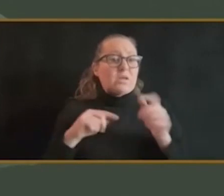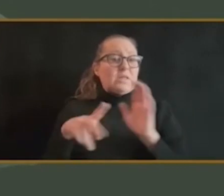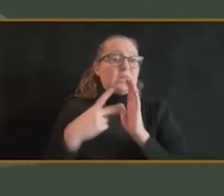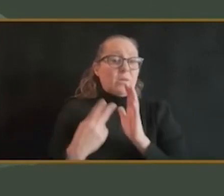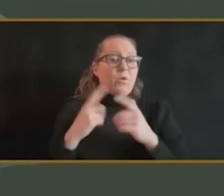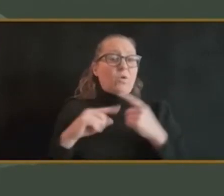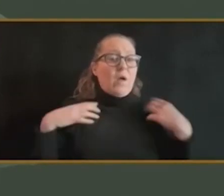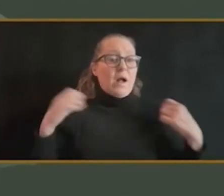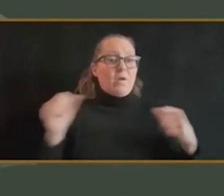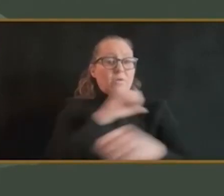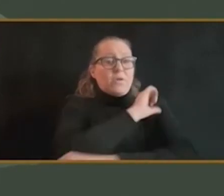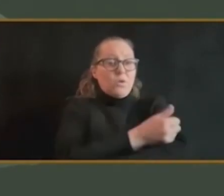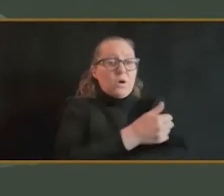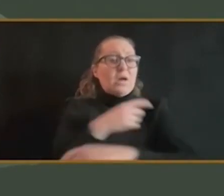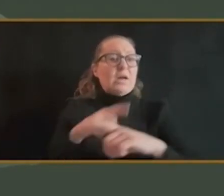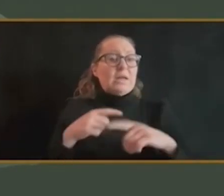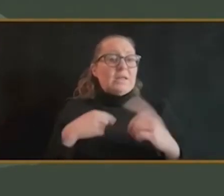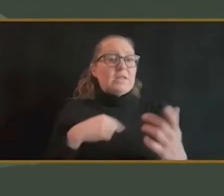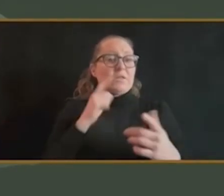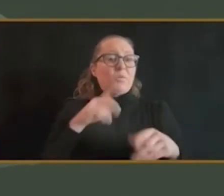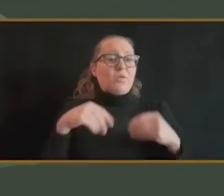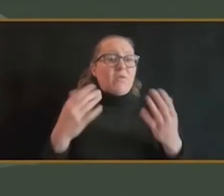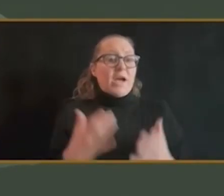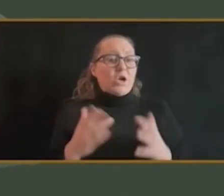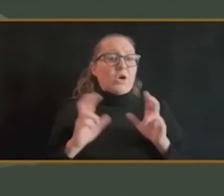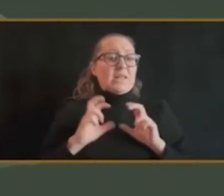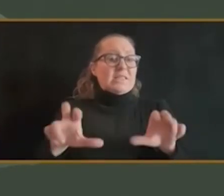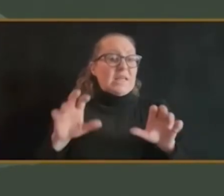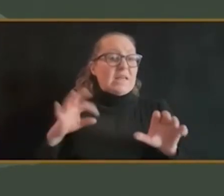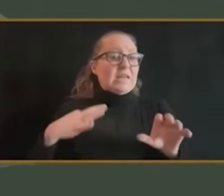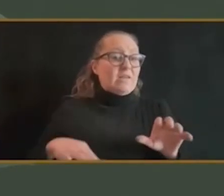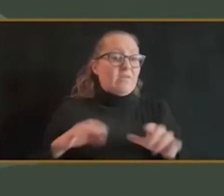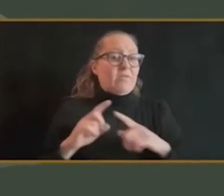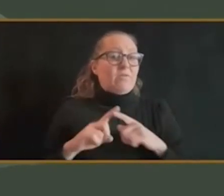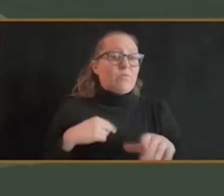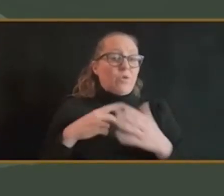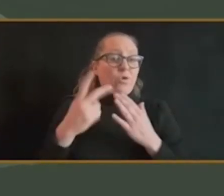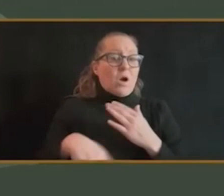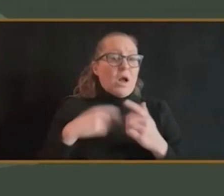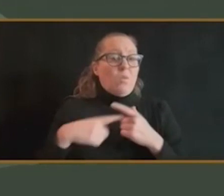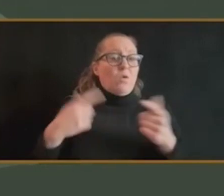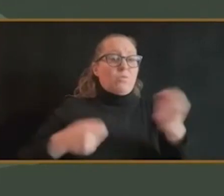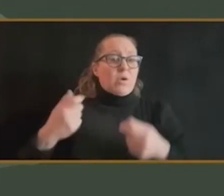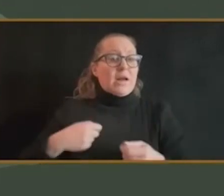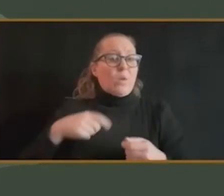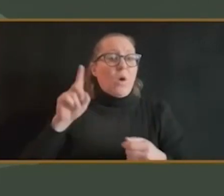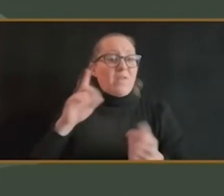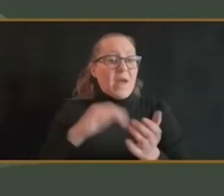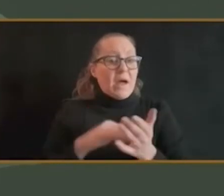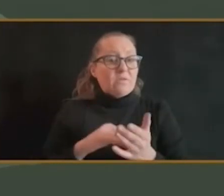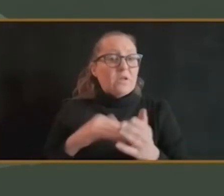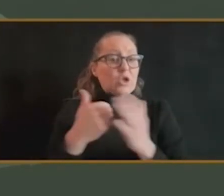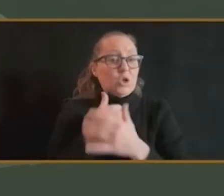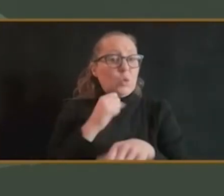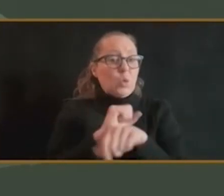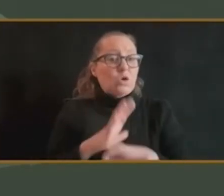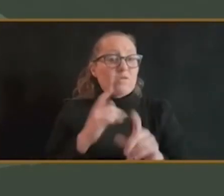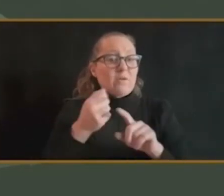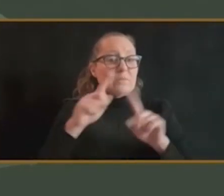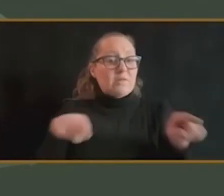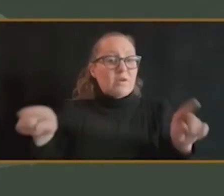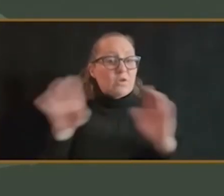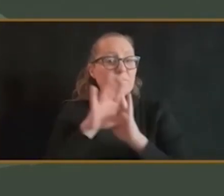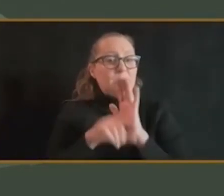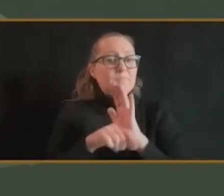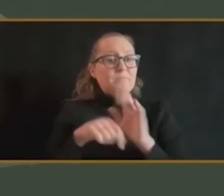care provider incentive program, which would bring up to 1,000 new workers from diverse backgrounds into this pipeline by supporting